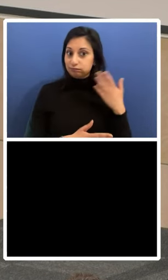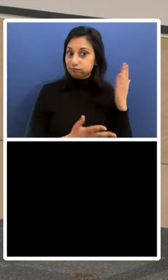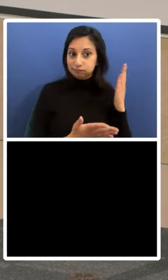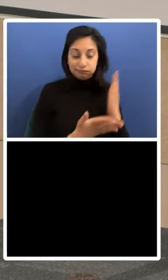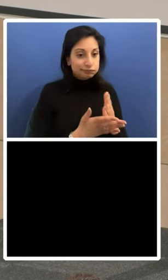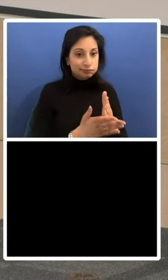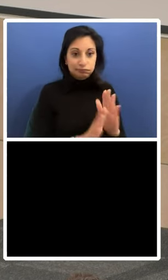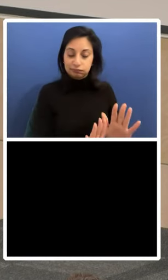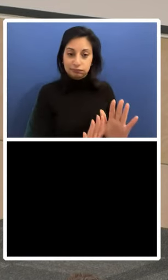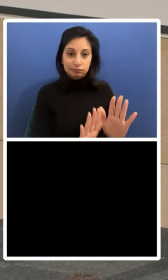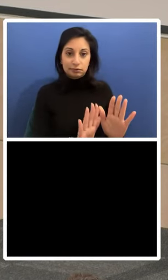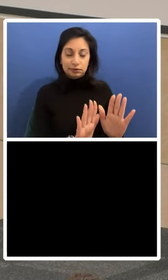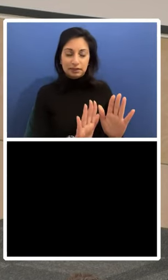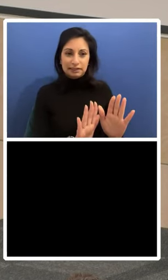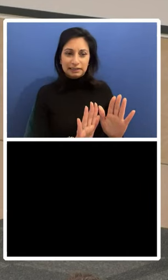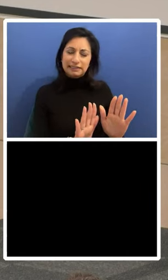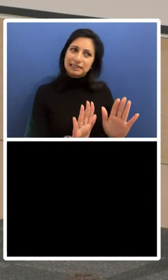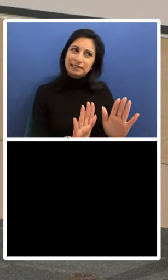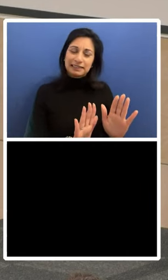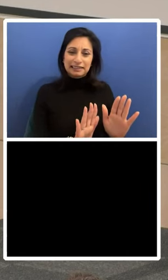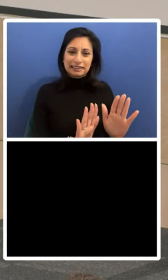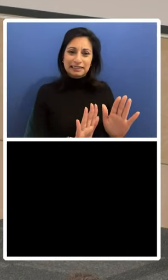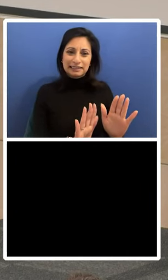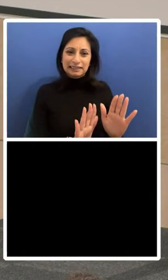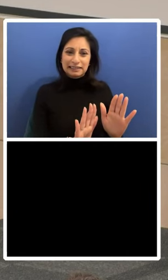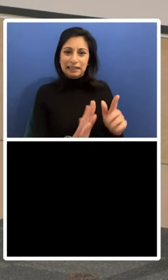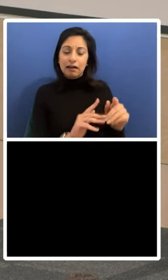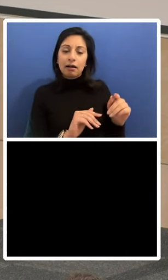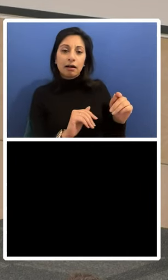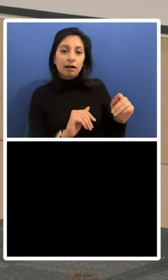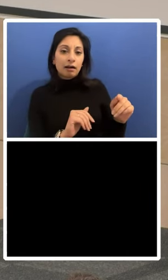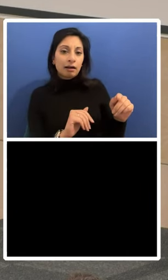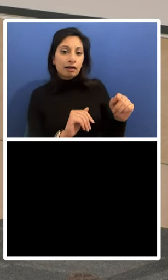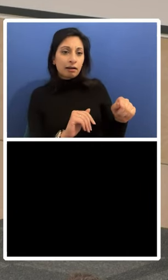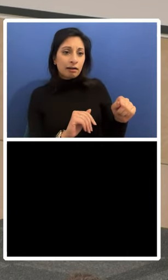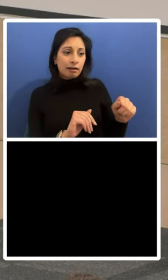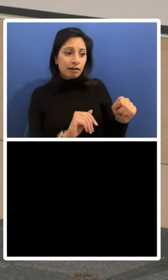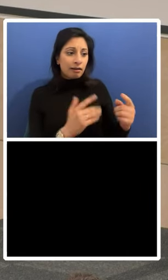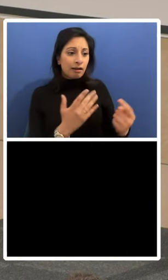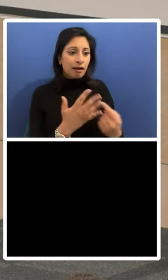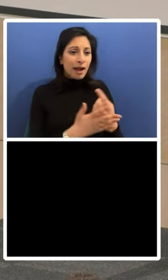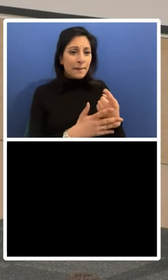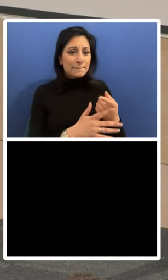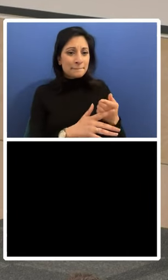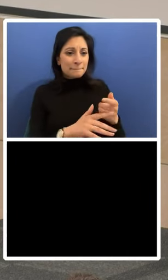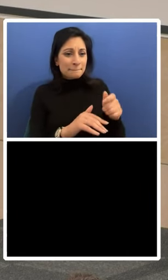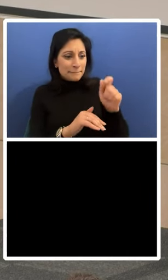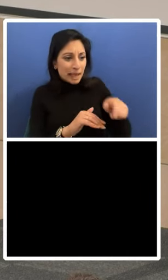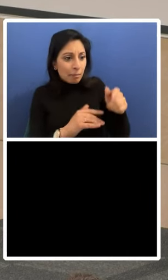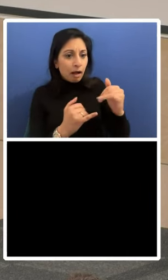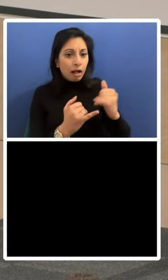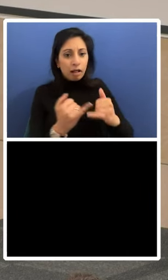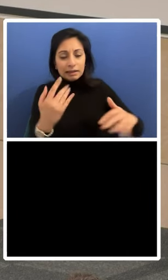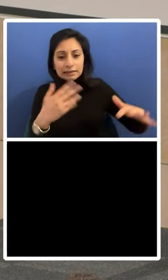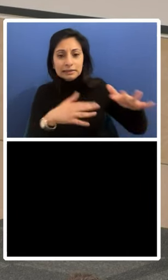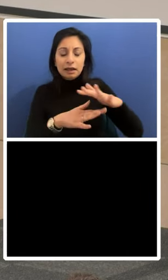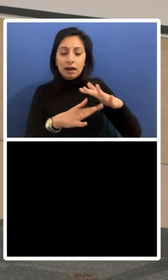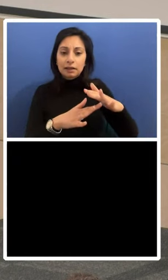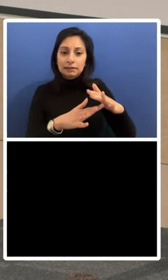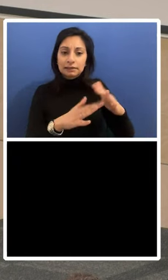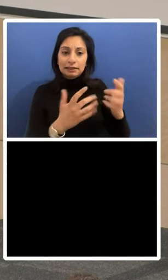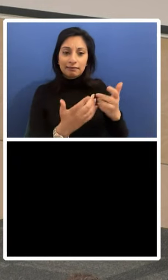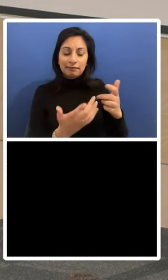I think this is like a little bit of a microcosm of what it does to people and what it does to society. And for me, this is like one of the big messages of the